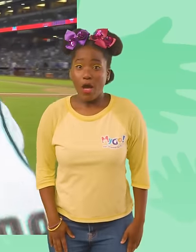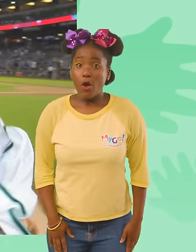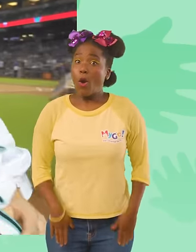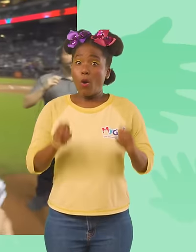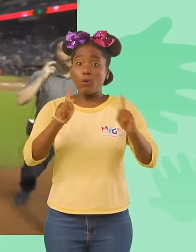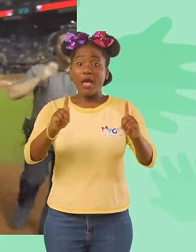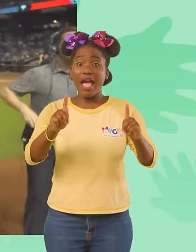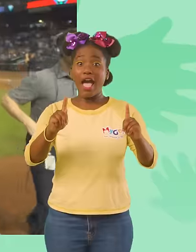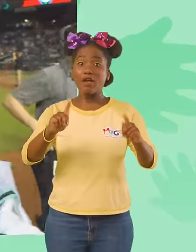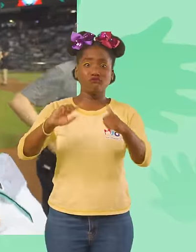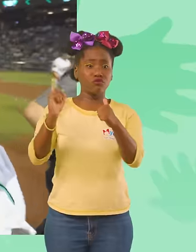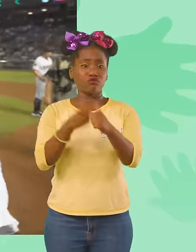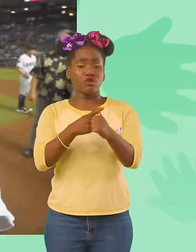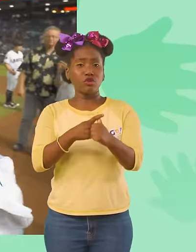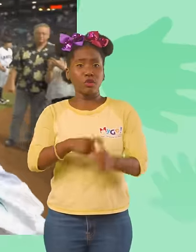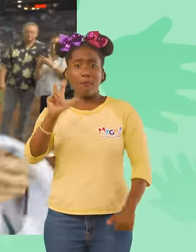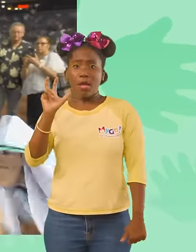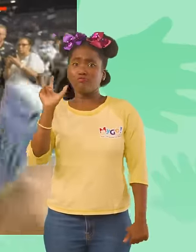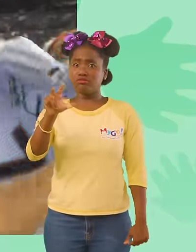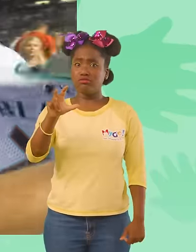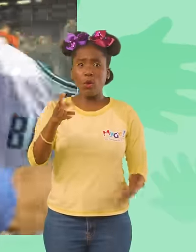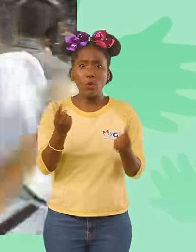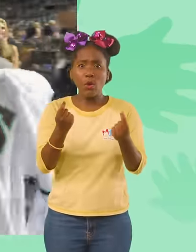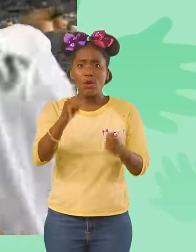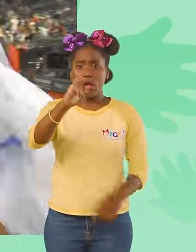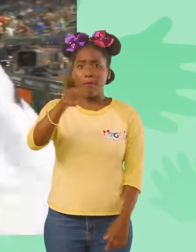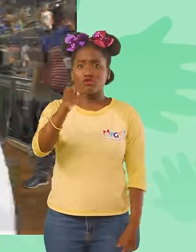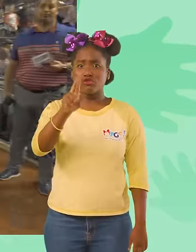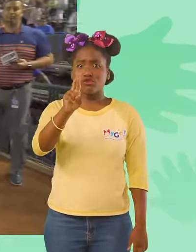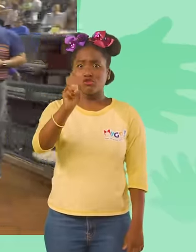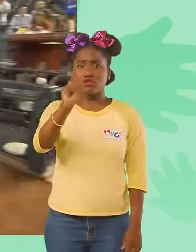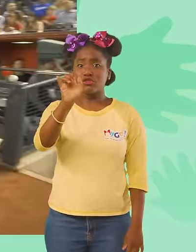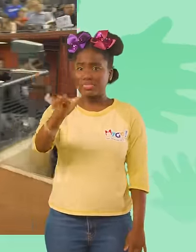Okay, I'm about to throw the first pitch. I need to put on my jersey.